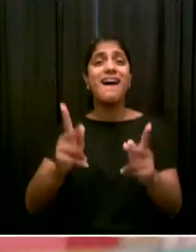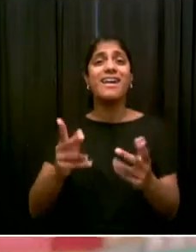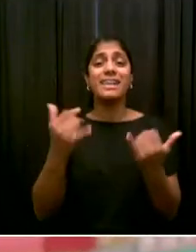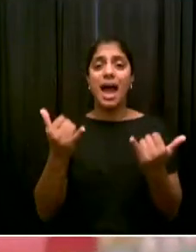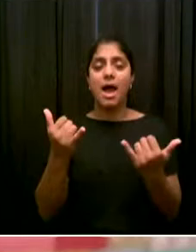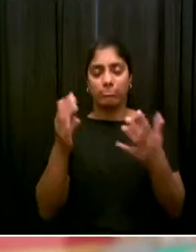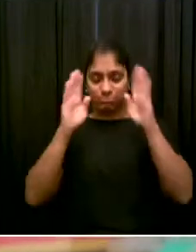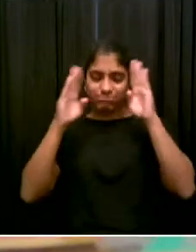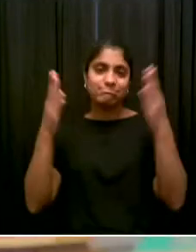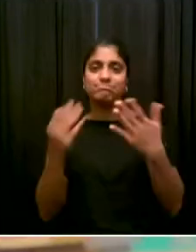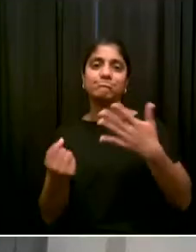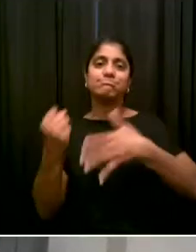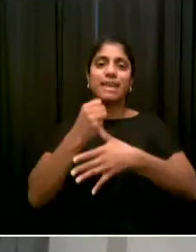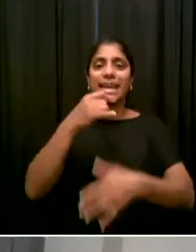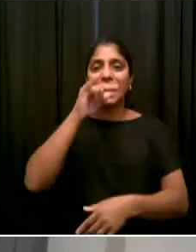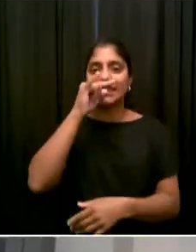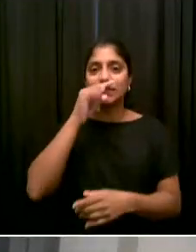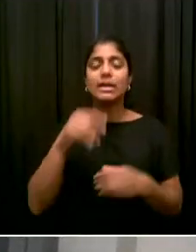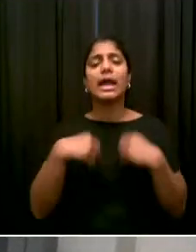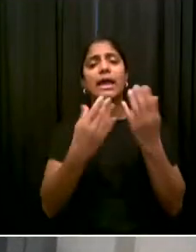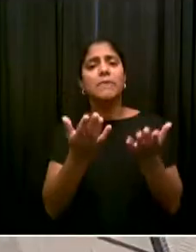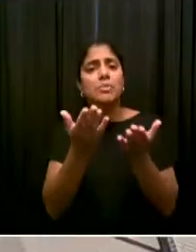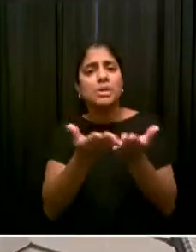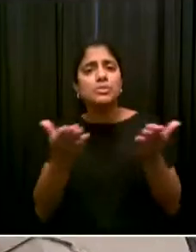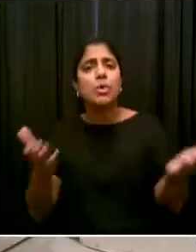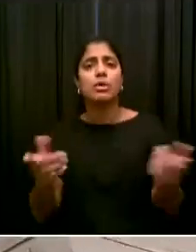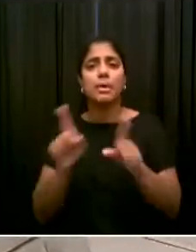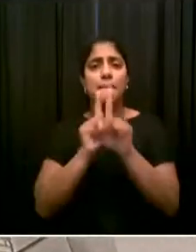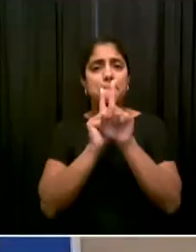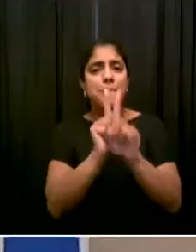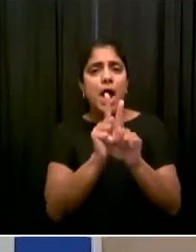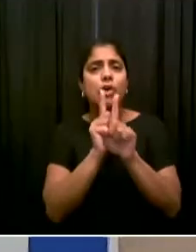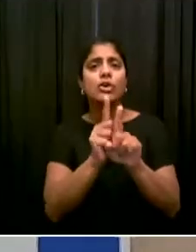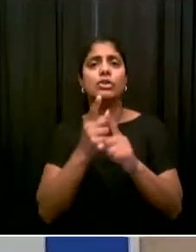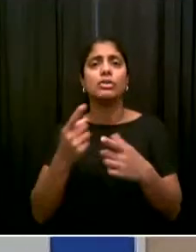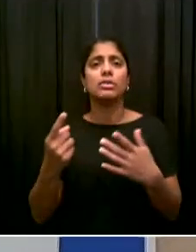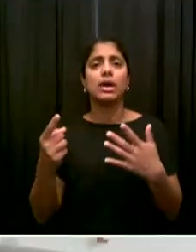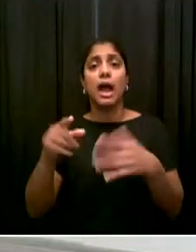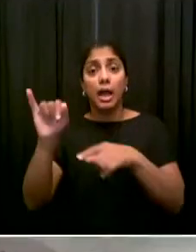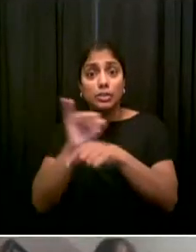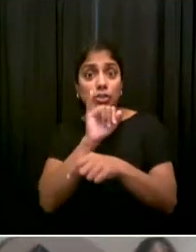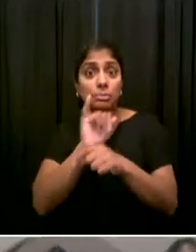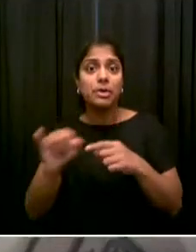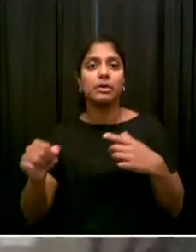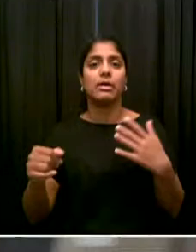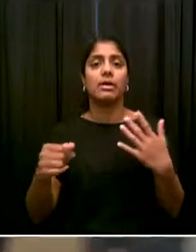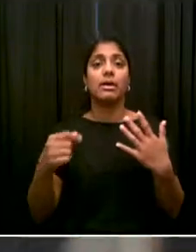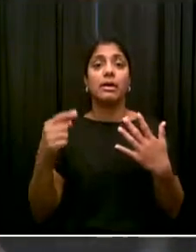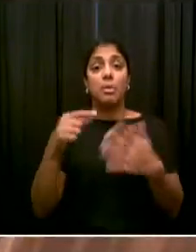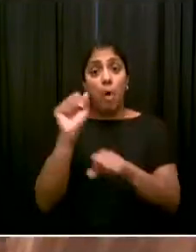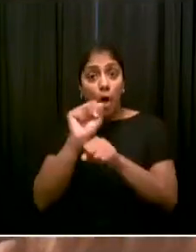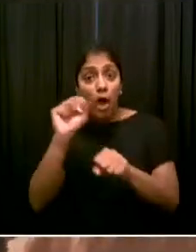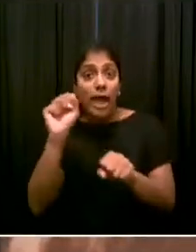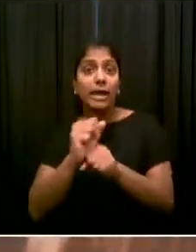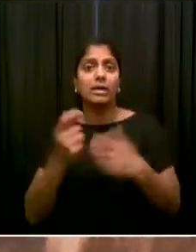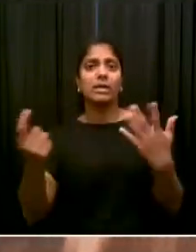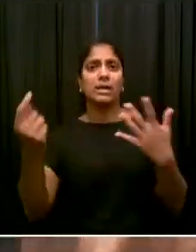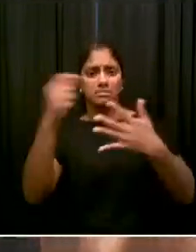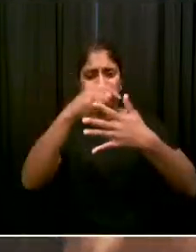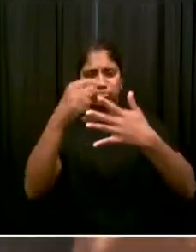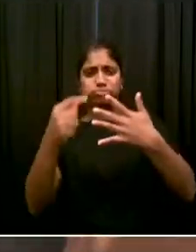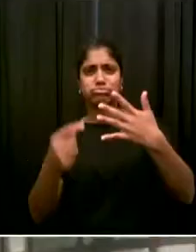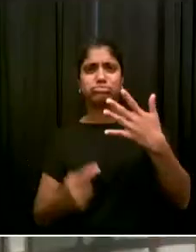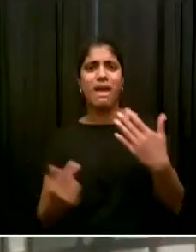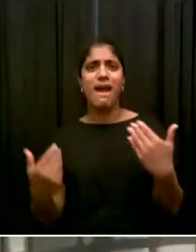mentoring, internships, jobs. We're working with the New York City Police Foundation to give young people options. The